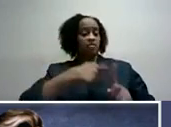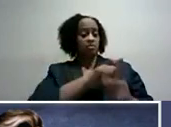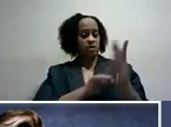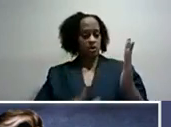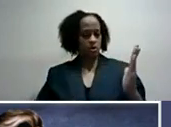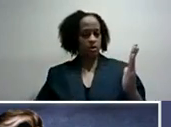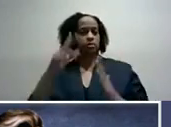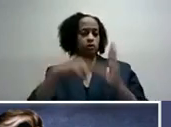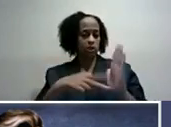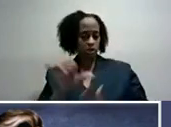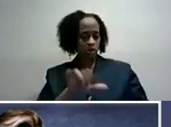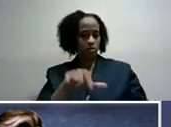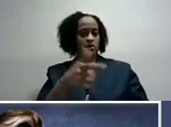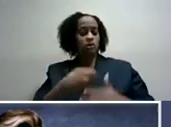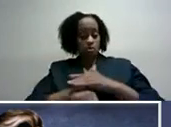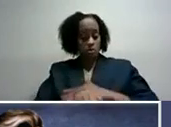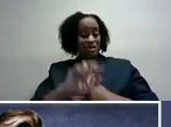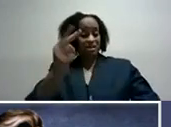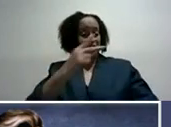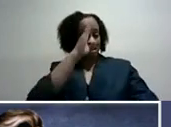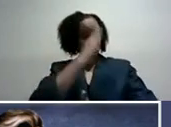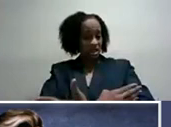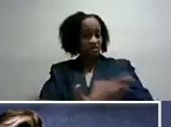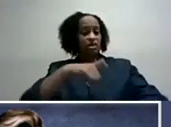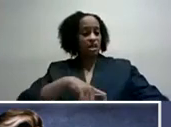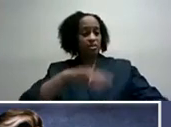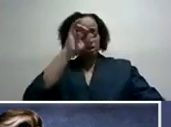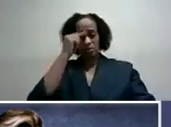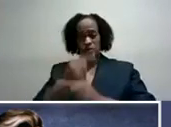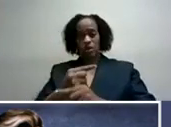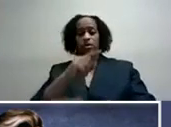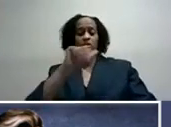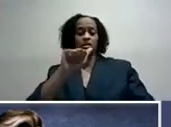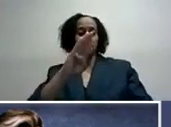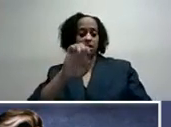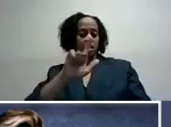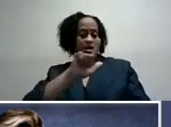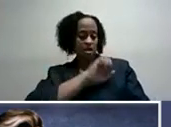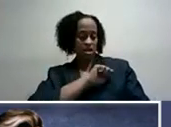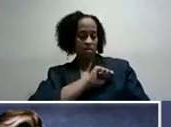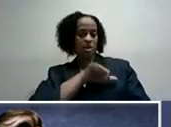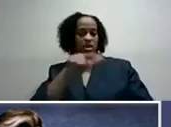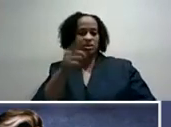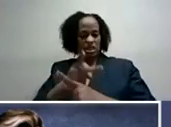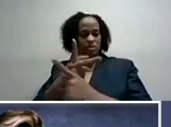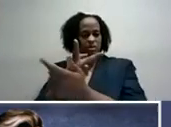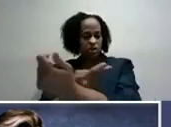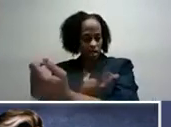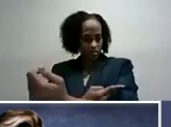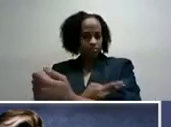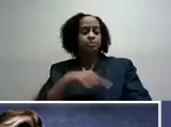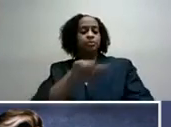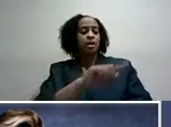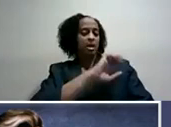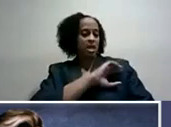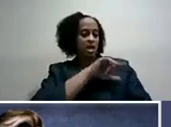reads, "Then she bore again, this time his brother Abel. Now Abel was a keeper of sheep, but Cain was